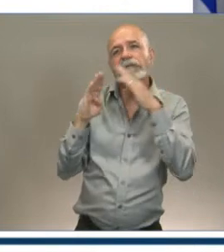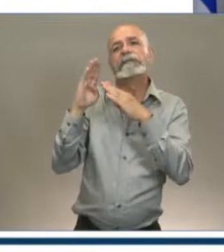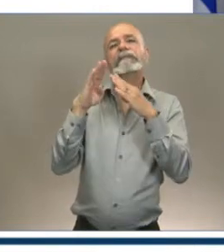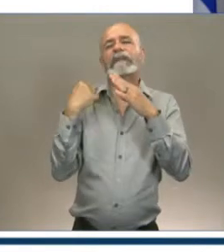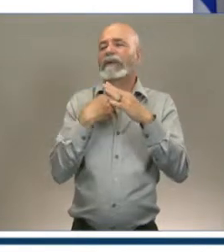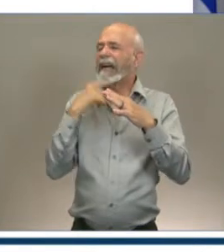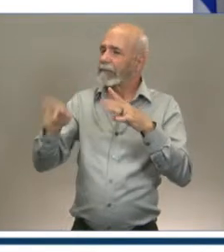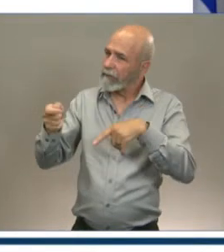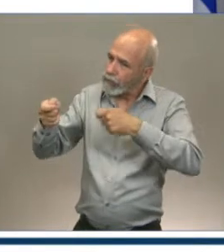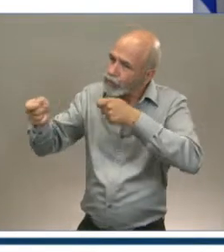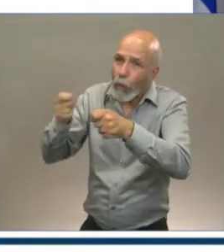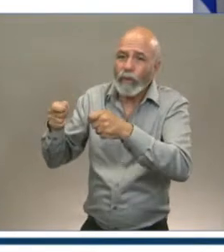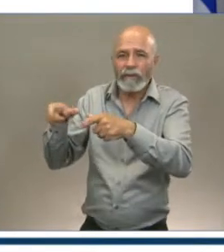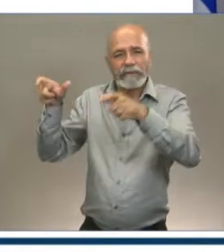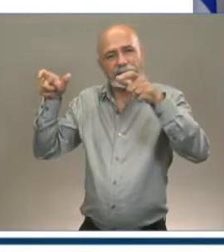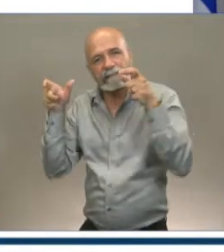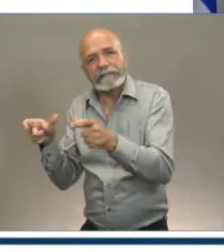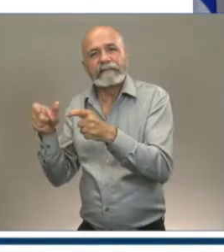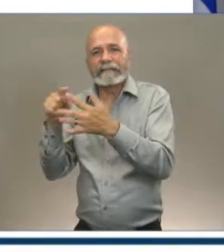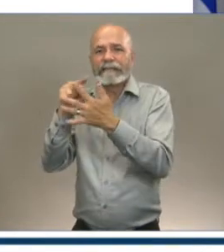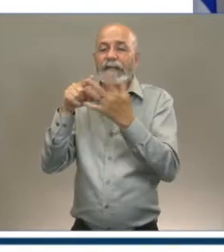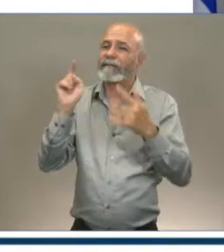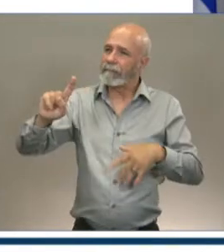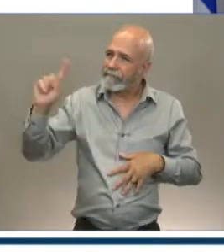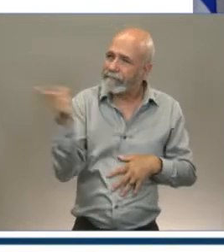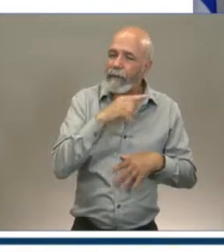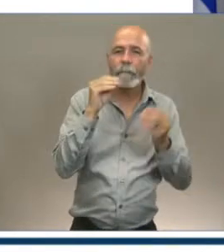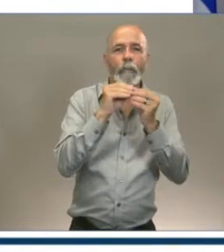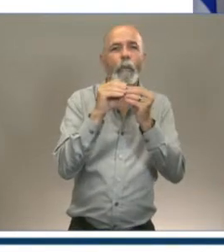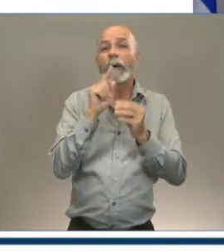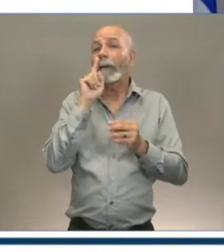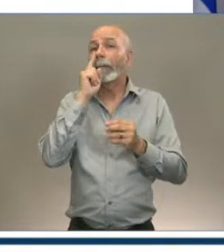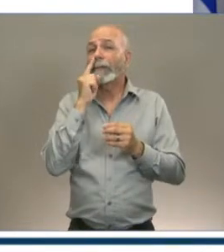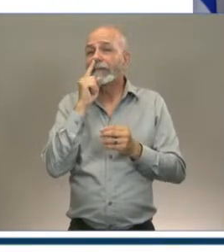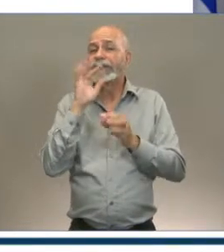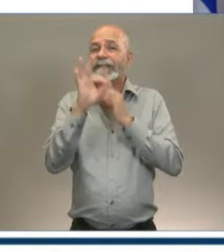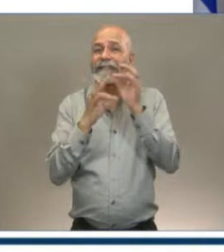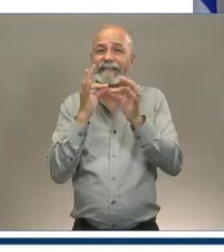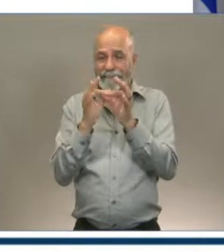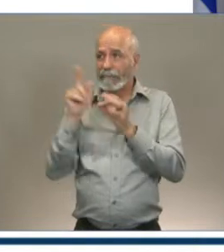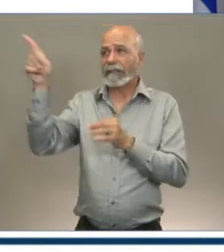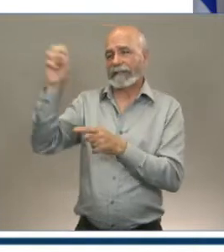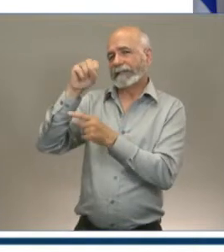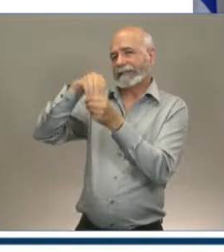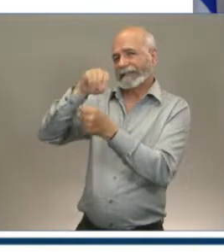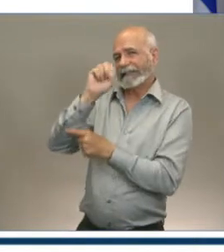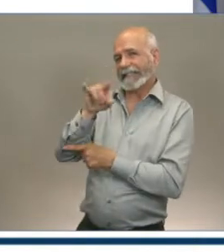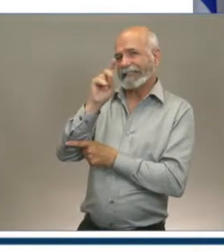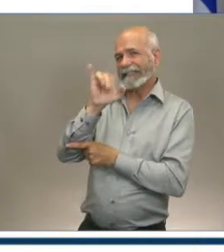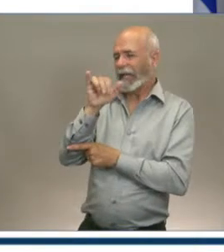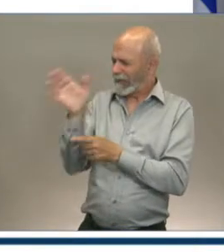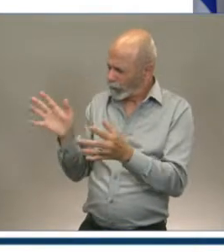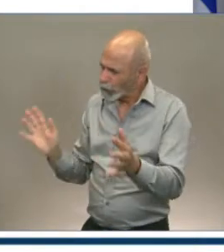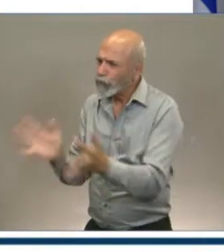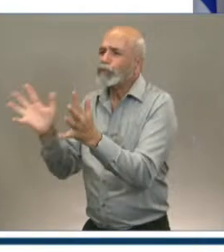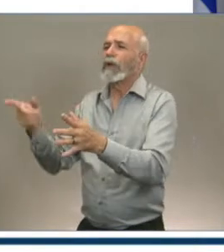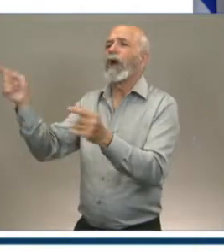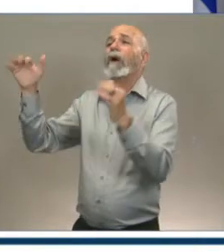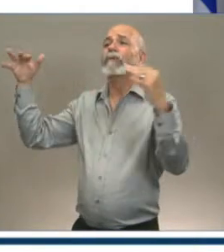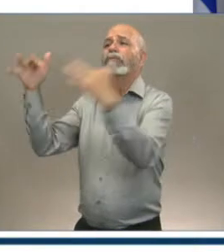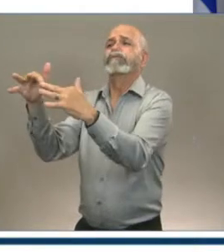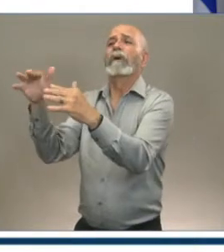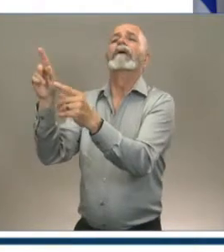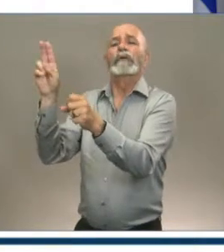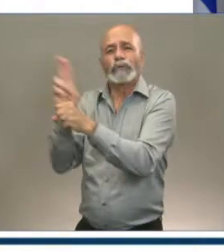we've increased testing in the Sydney and surrounding area, and I want to encourage everyone in that area and throughout the province to continue to go